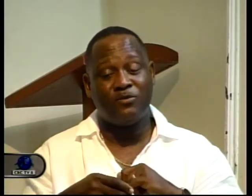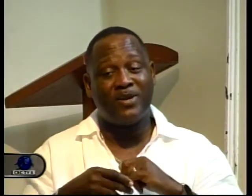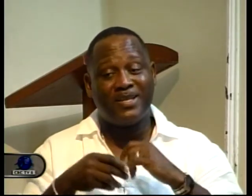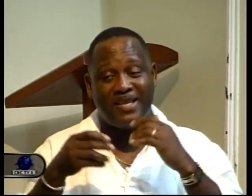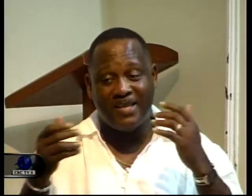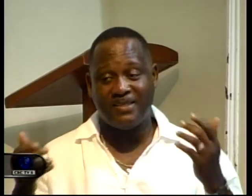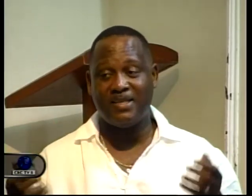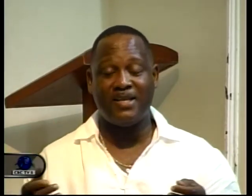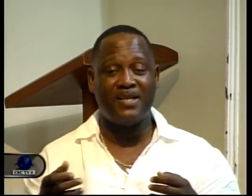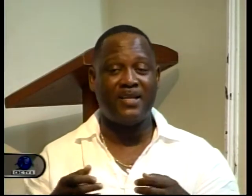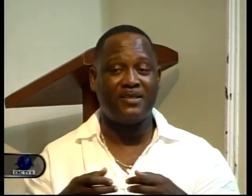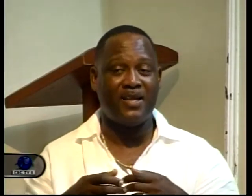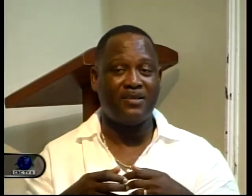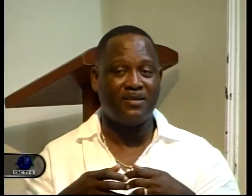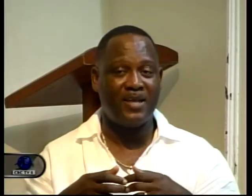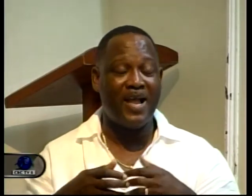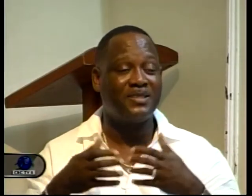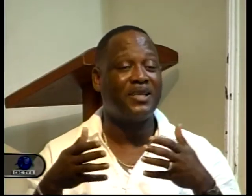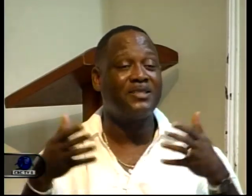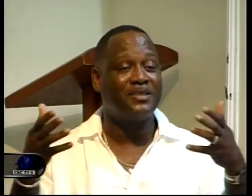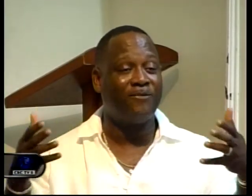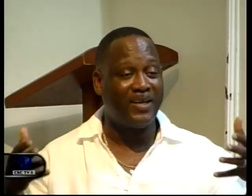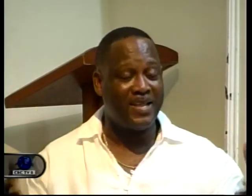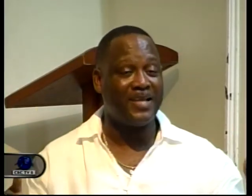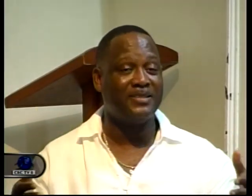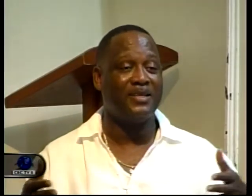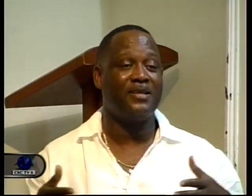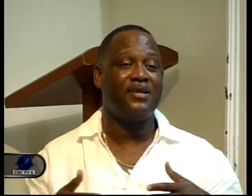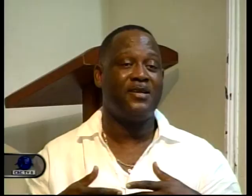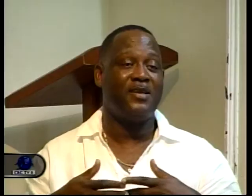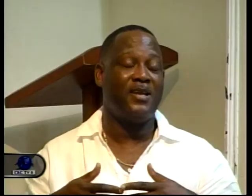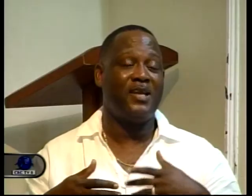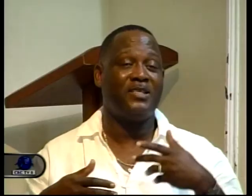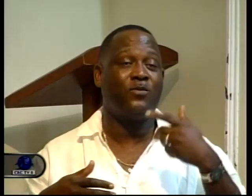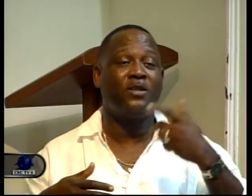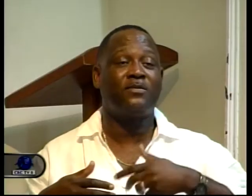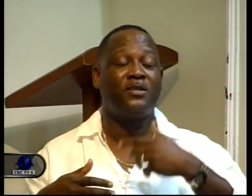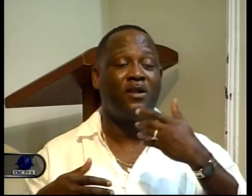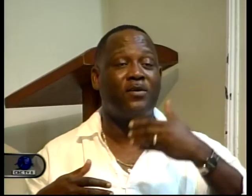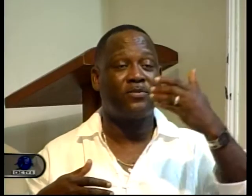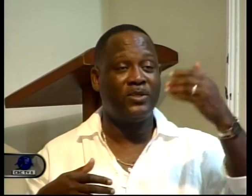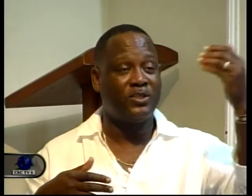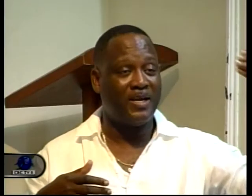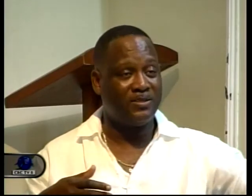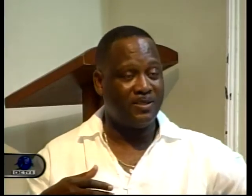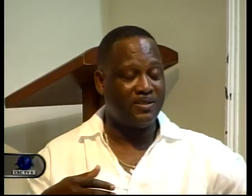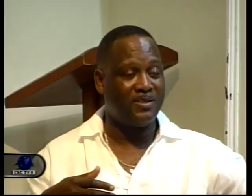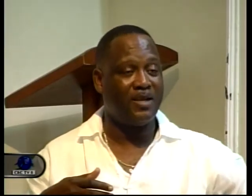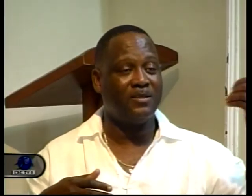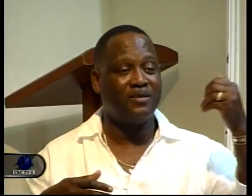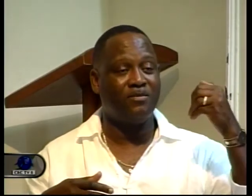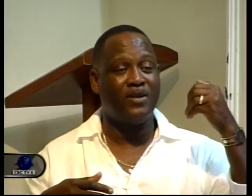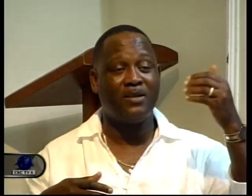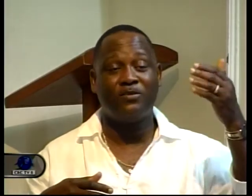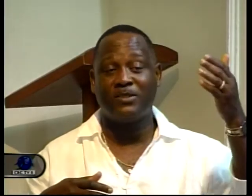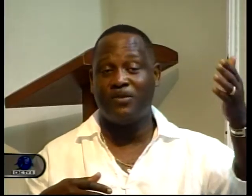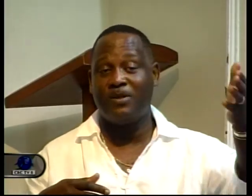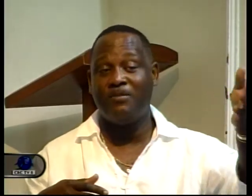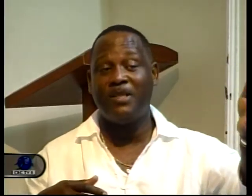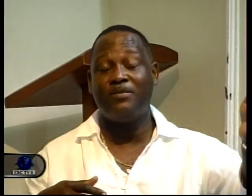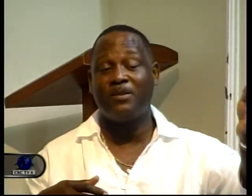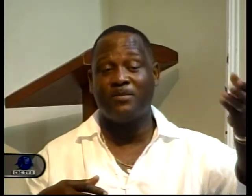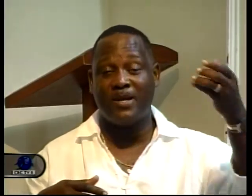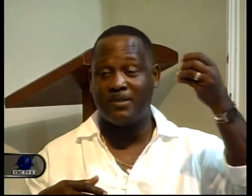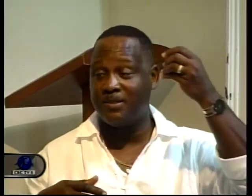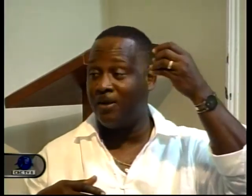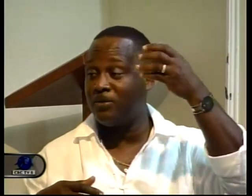Because we recognize that access to financing is one of the top 3 challenges that micro, small and